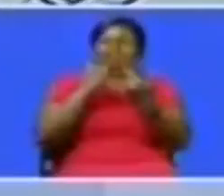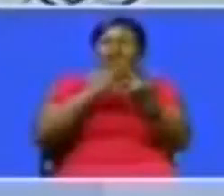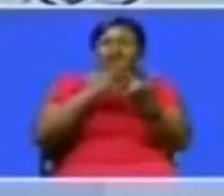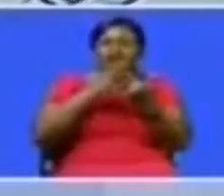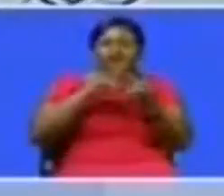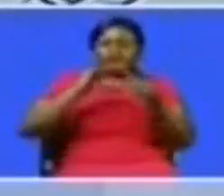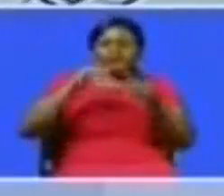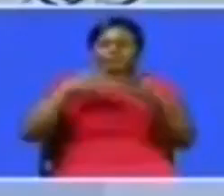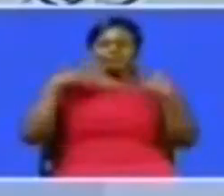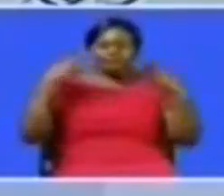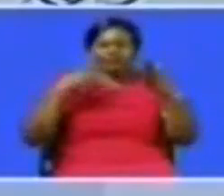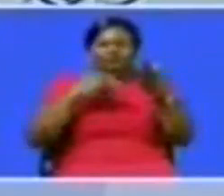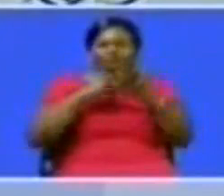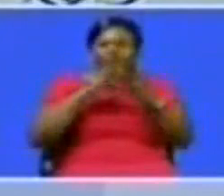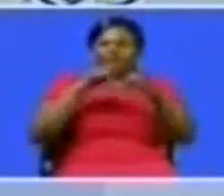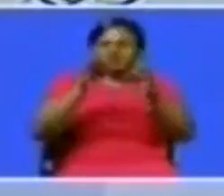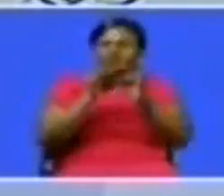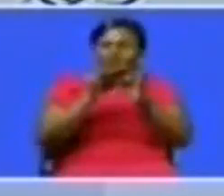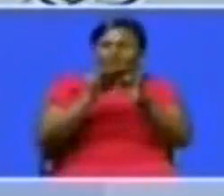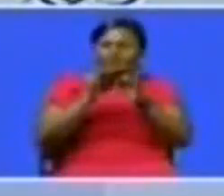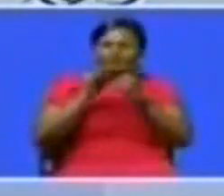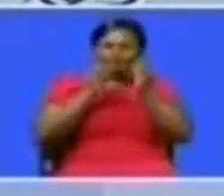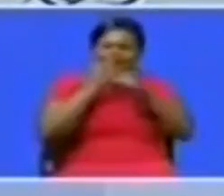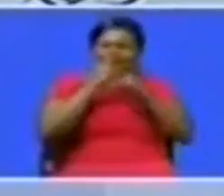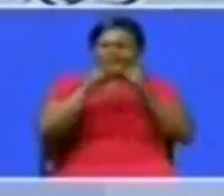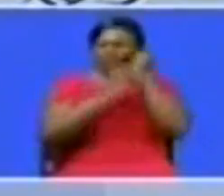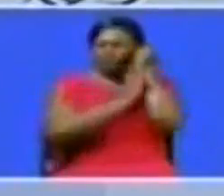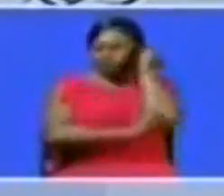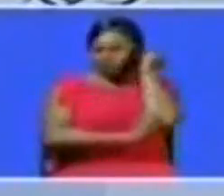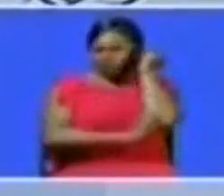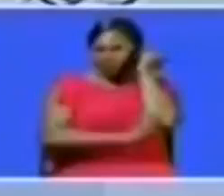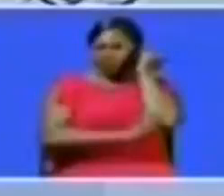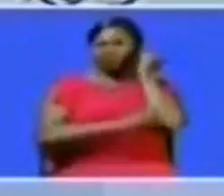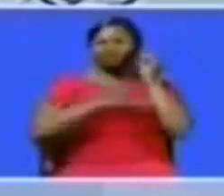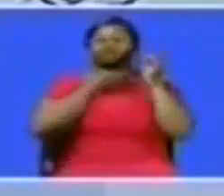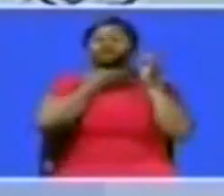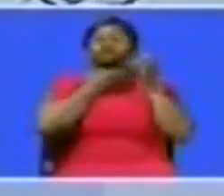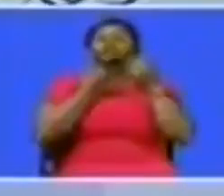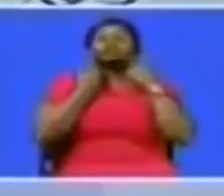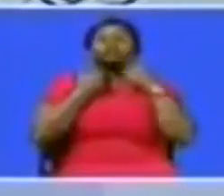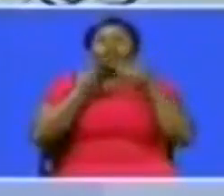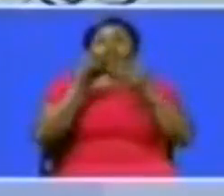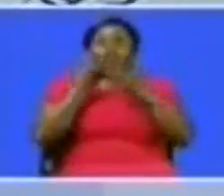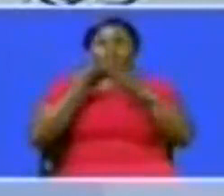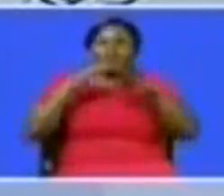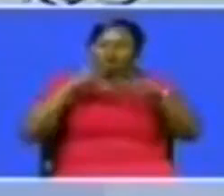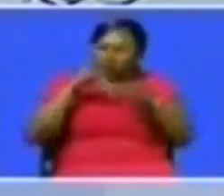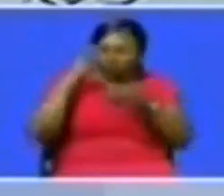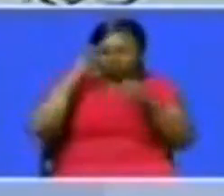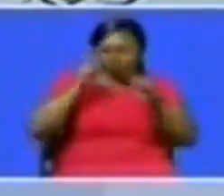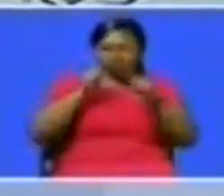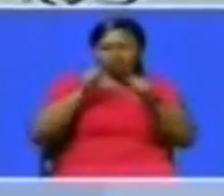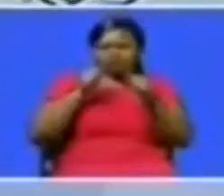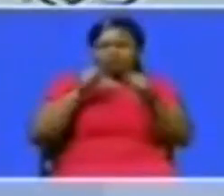of the biggest culprits that have driven families into abject poverty. Take tonsil removal surgery, for example. How much do you think will